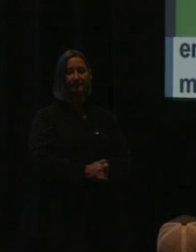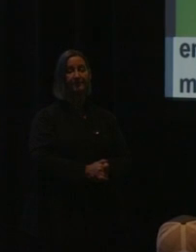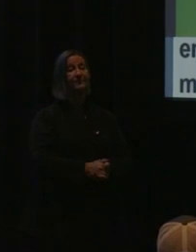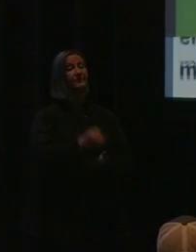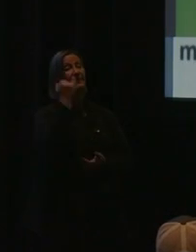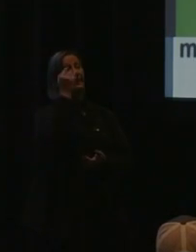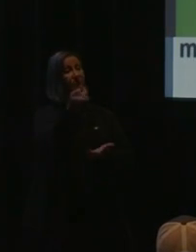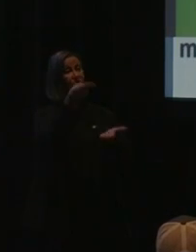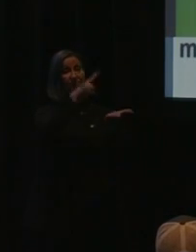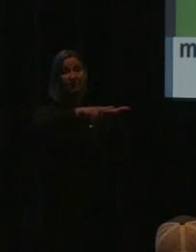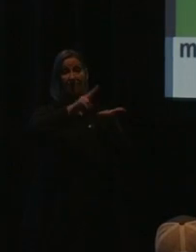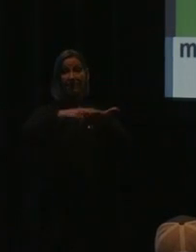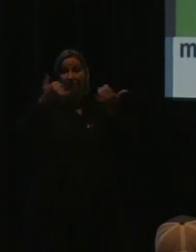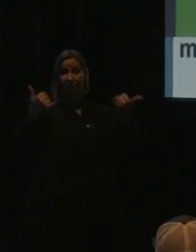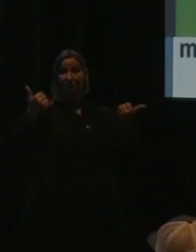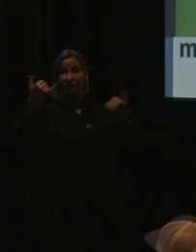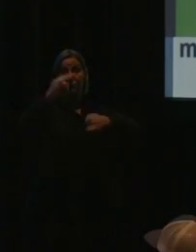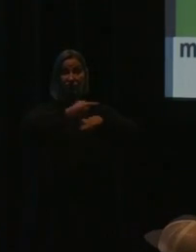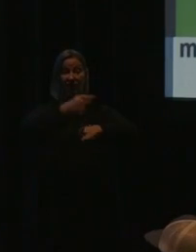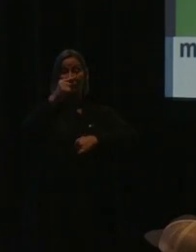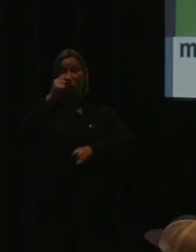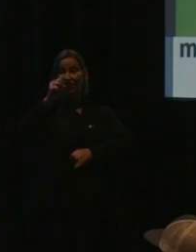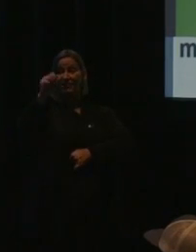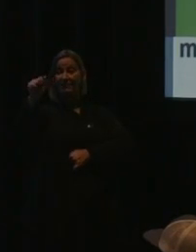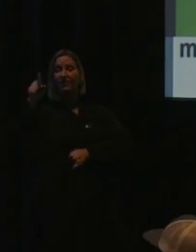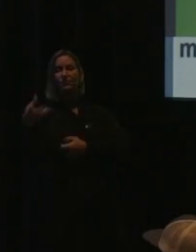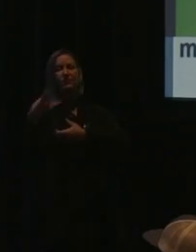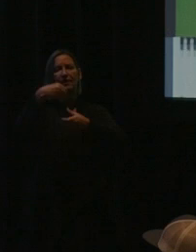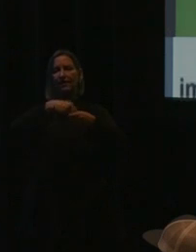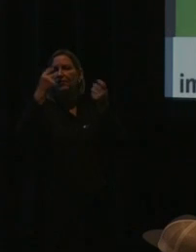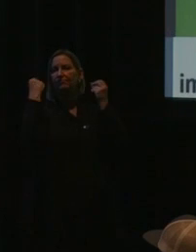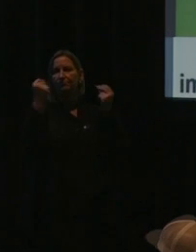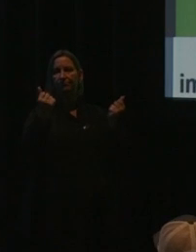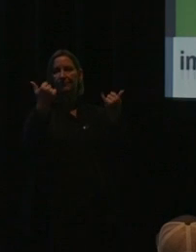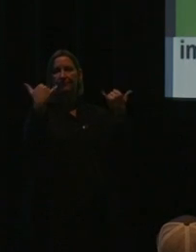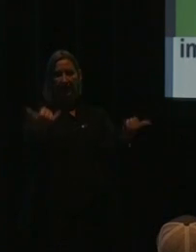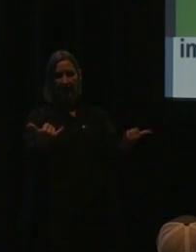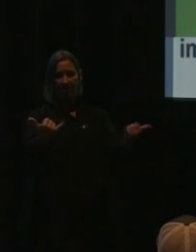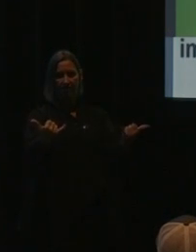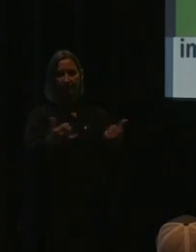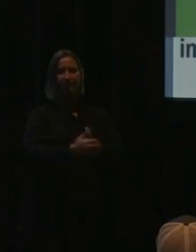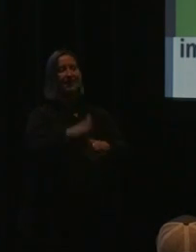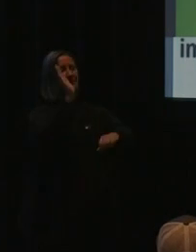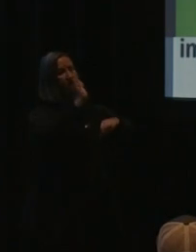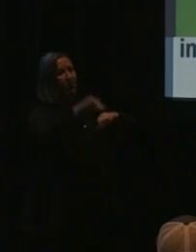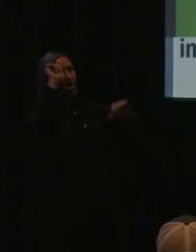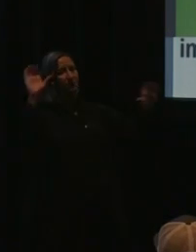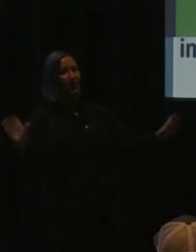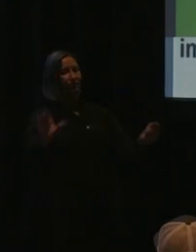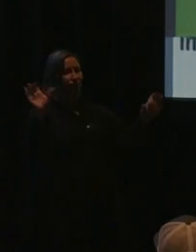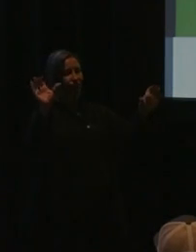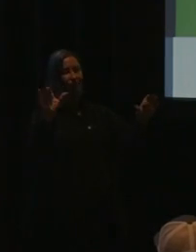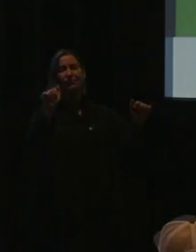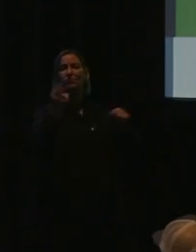If you sign up with GSA today, you can get involved immediately. This would be the more direct call to action. We can